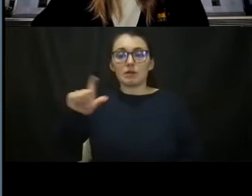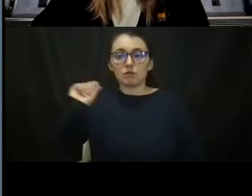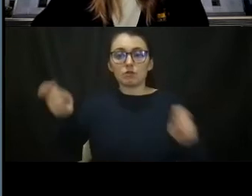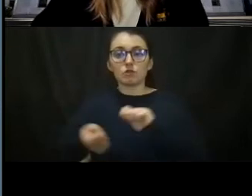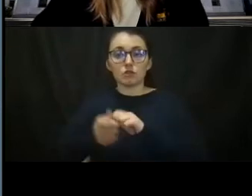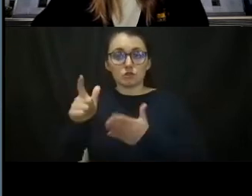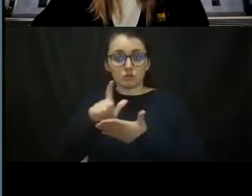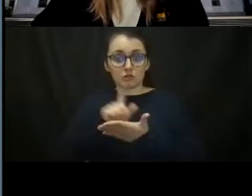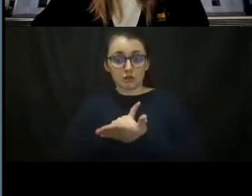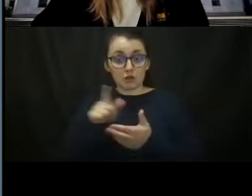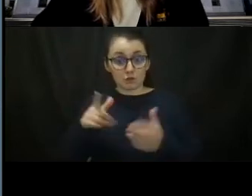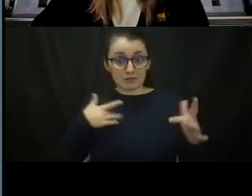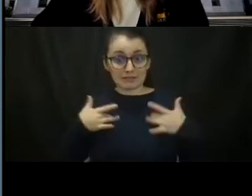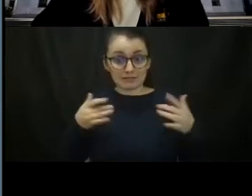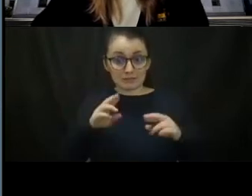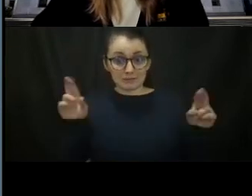go.